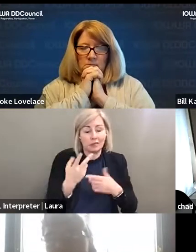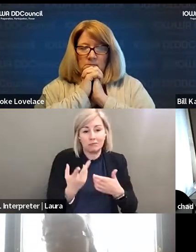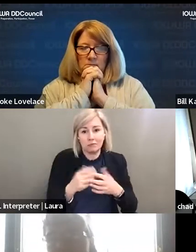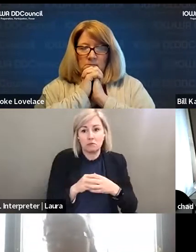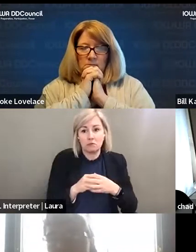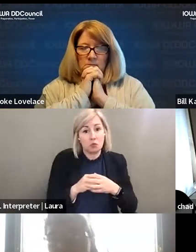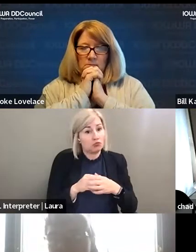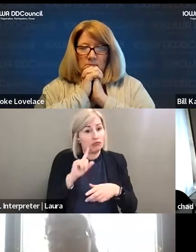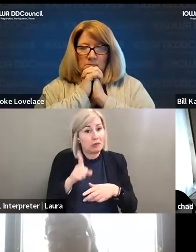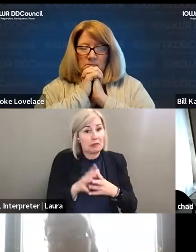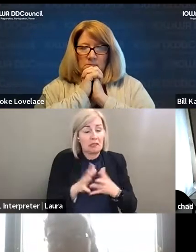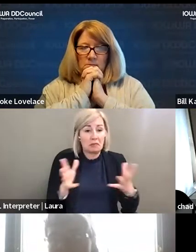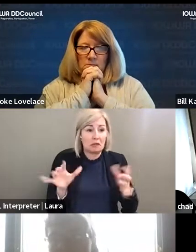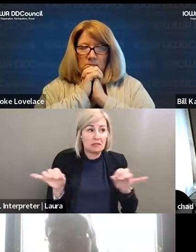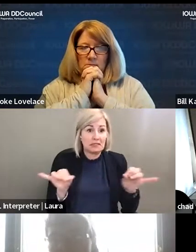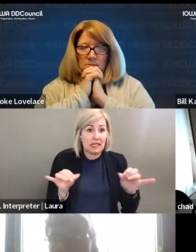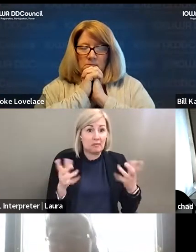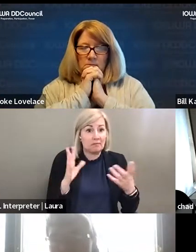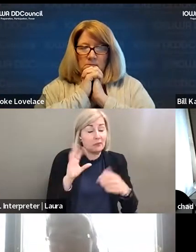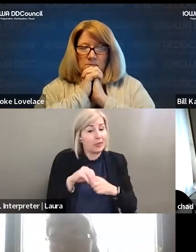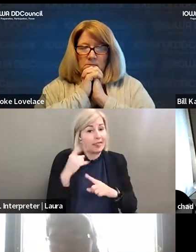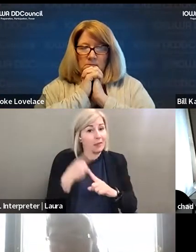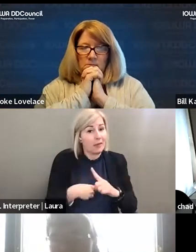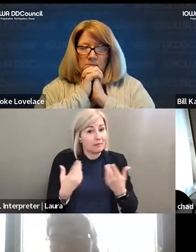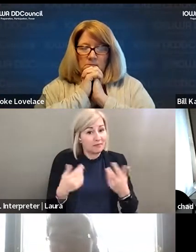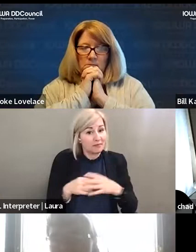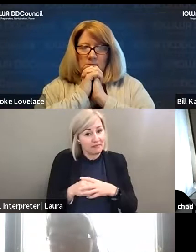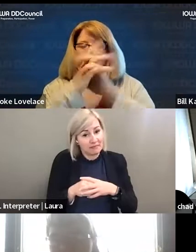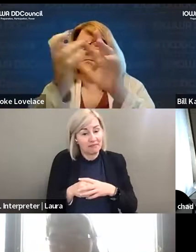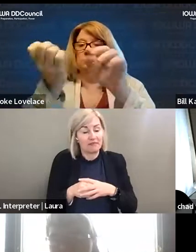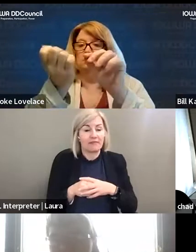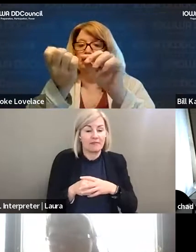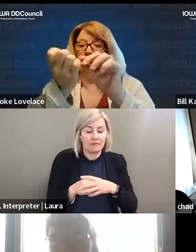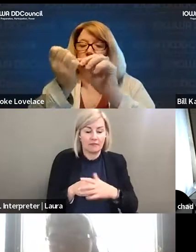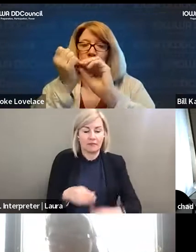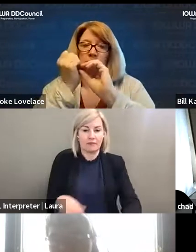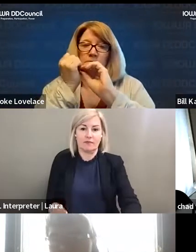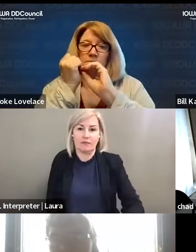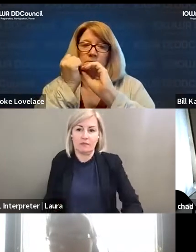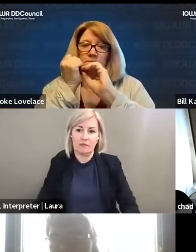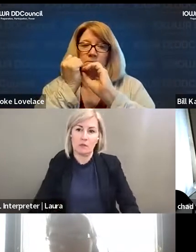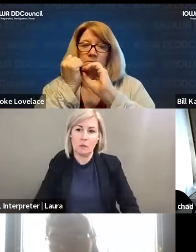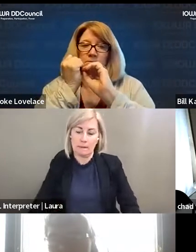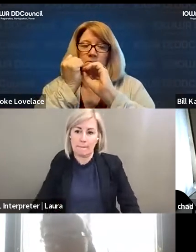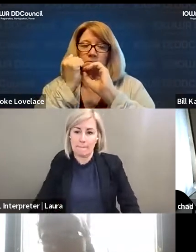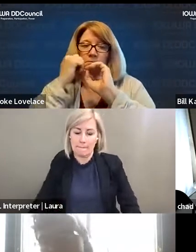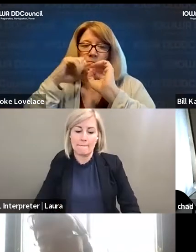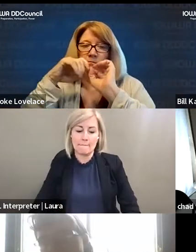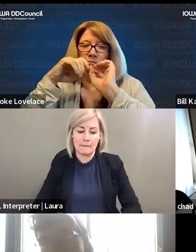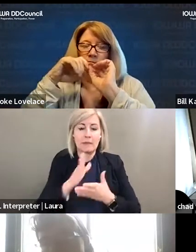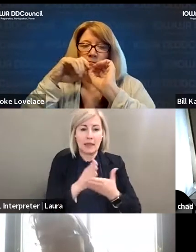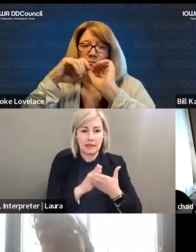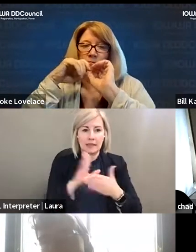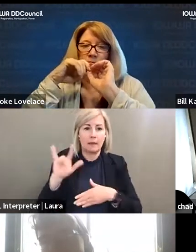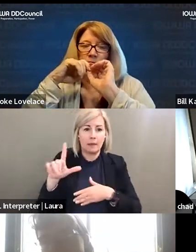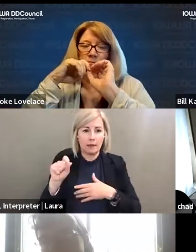much as they've worked in a month. So they did get some bills signed into